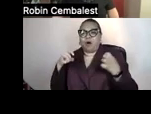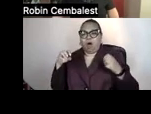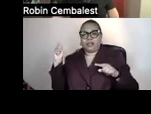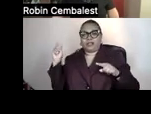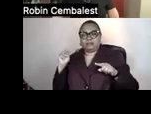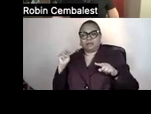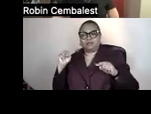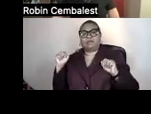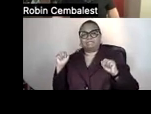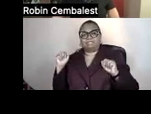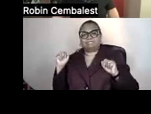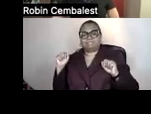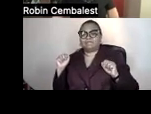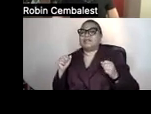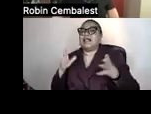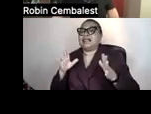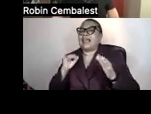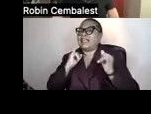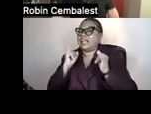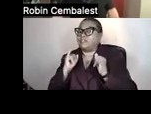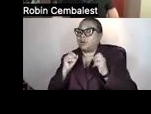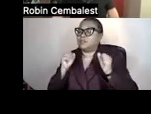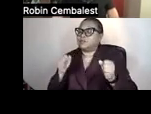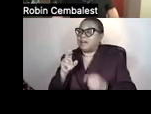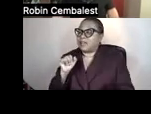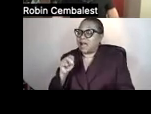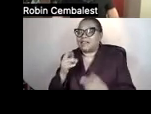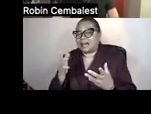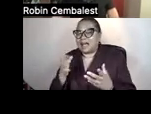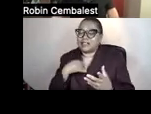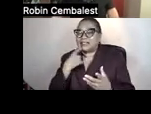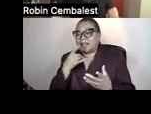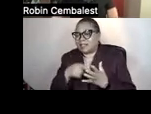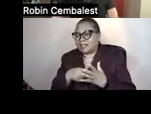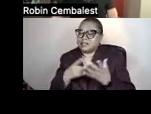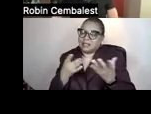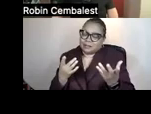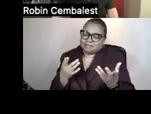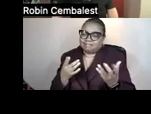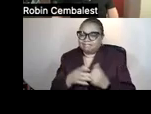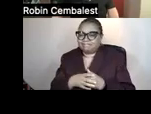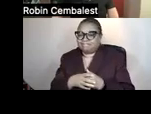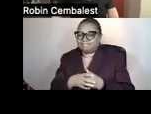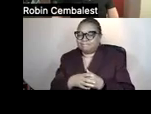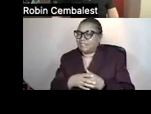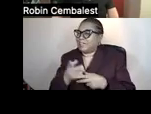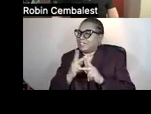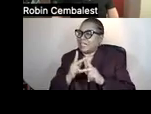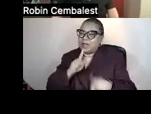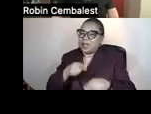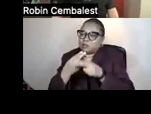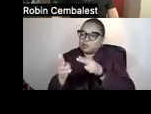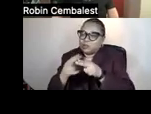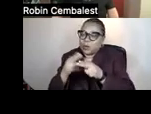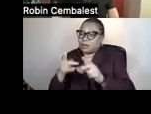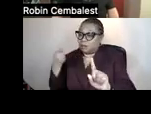of view. Let interviewer drive convo. I kind of just said this. Just keep your answers short and